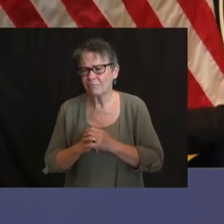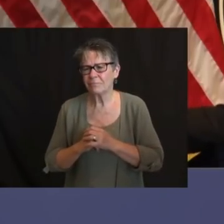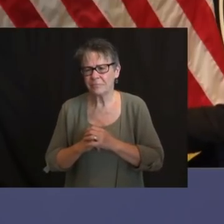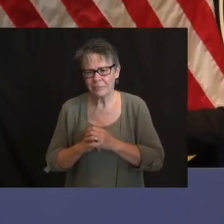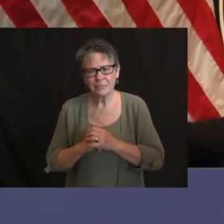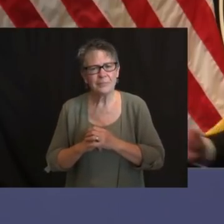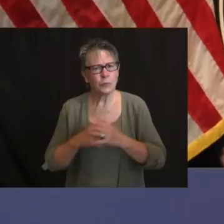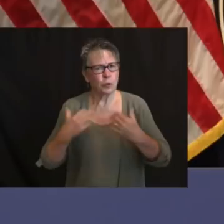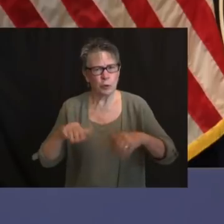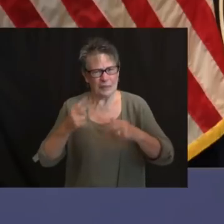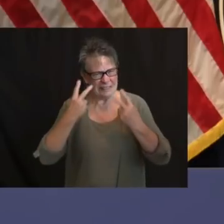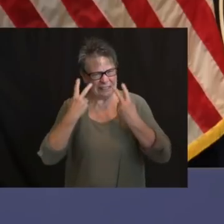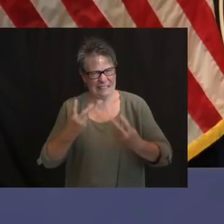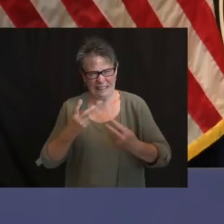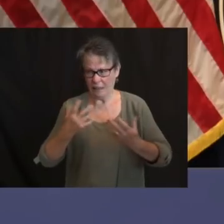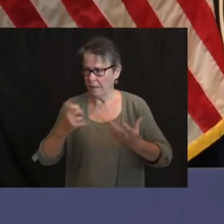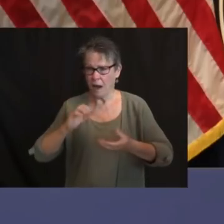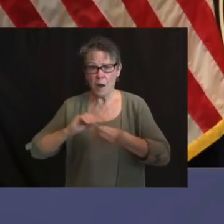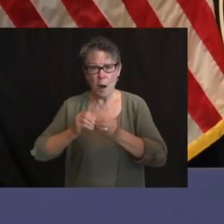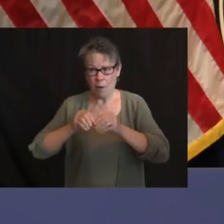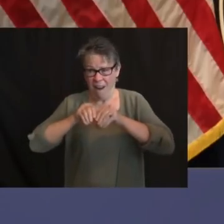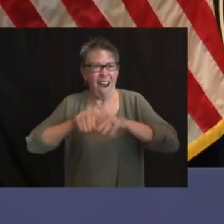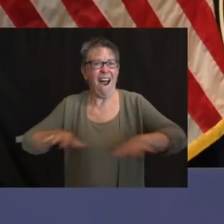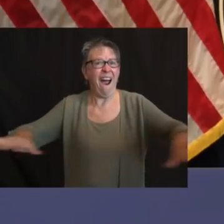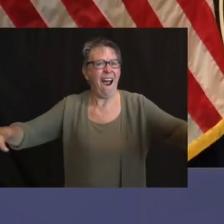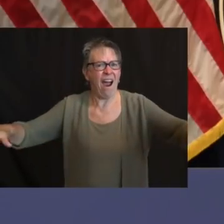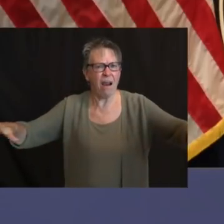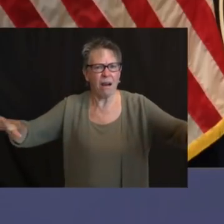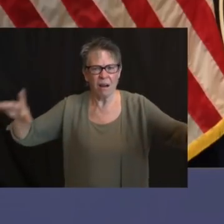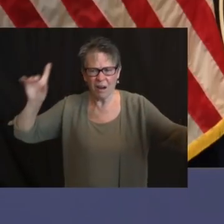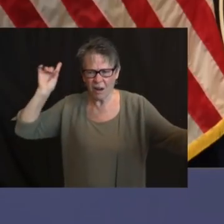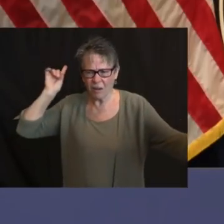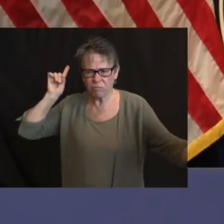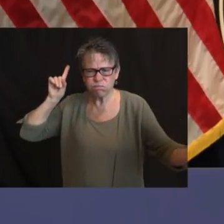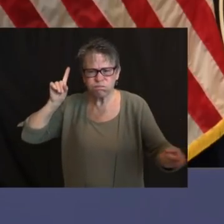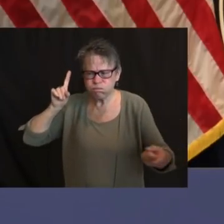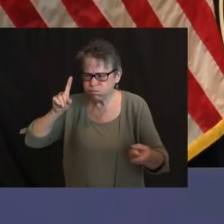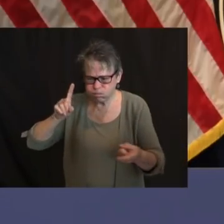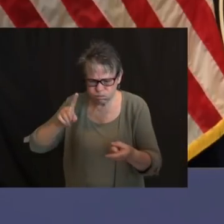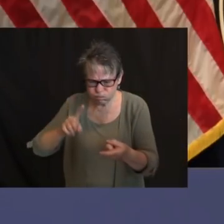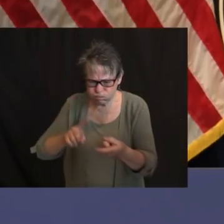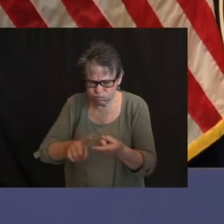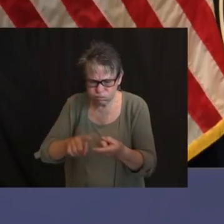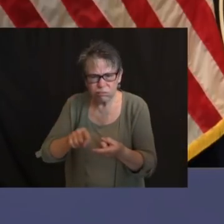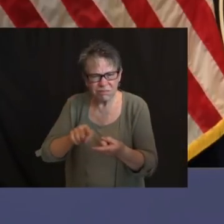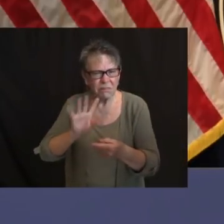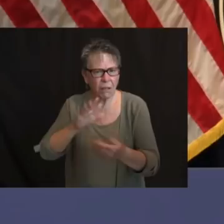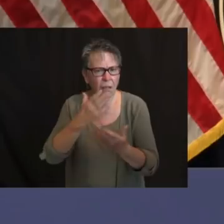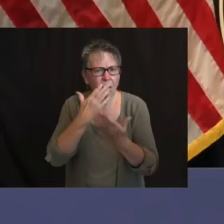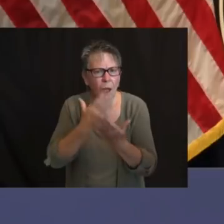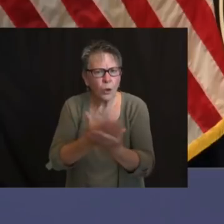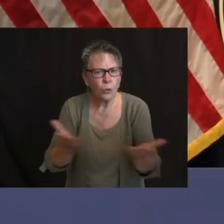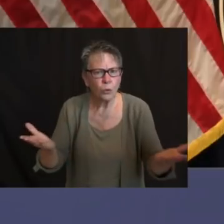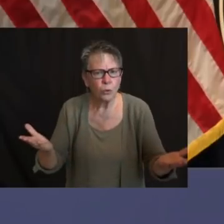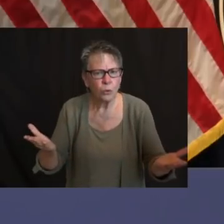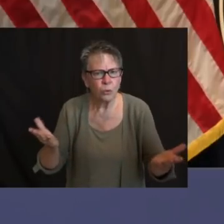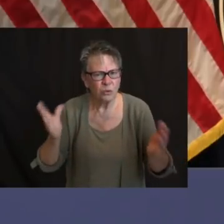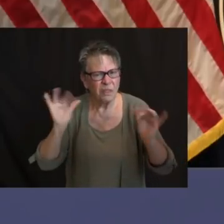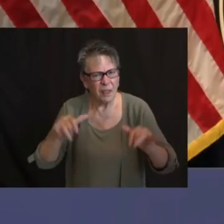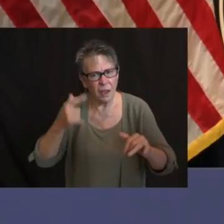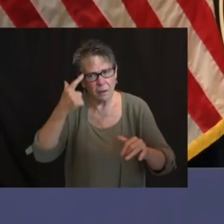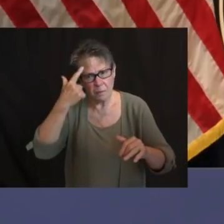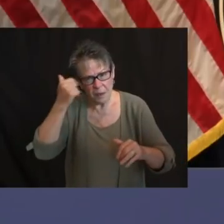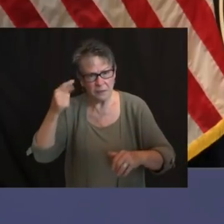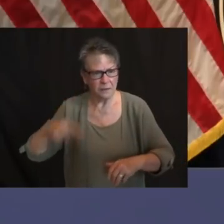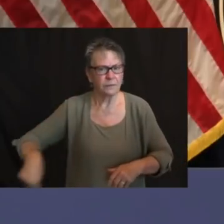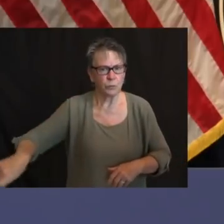try to get it right. You all have done that. Just please keep it up, particularly as we begin to open up. And then